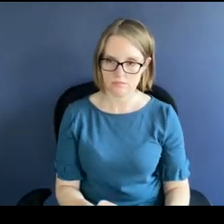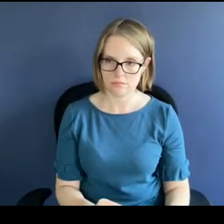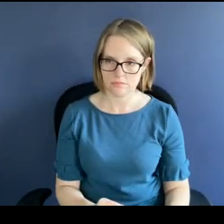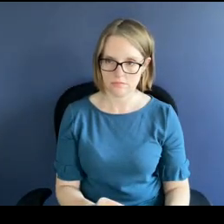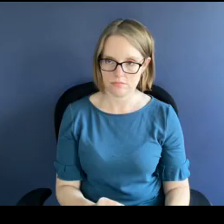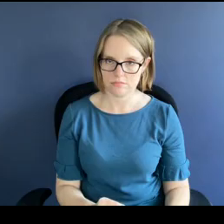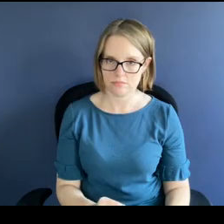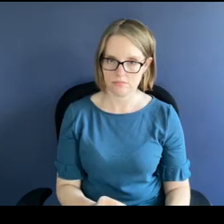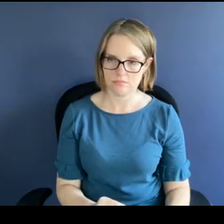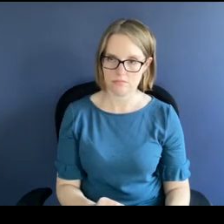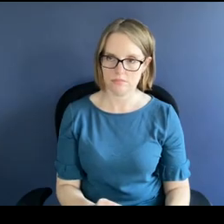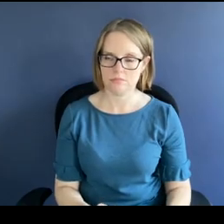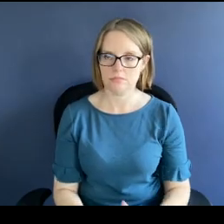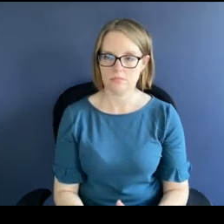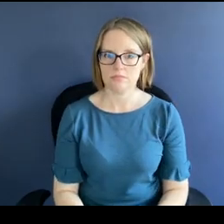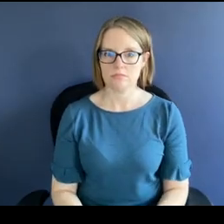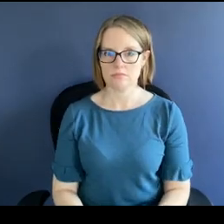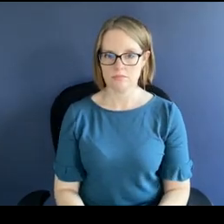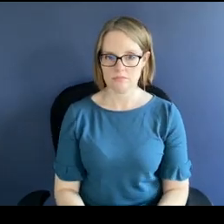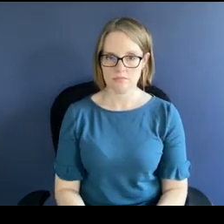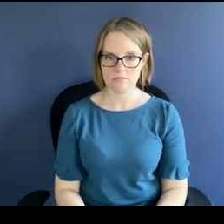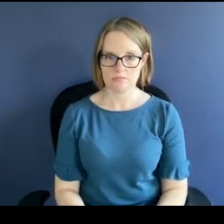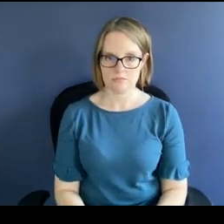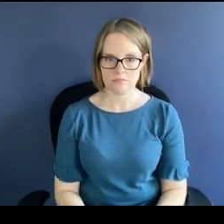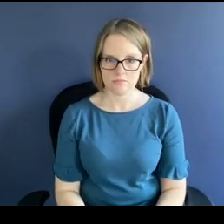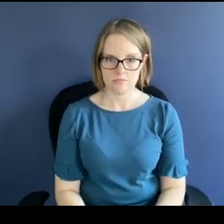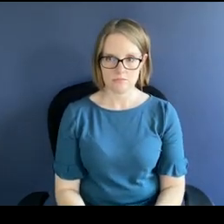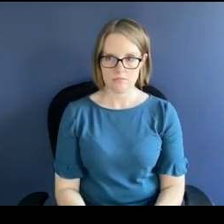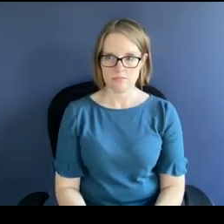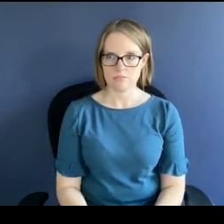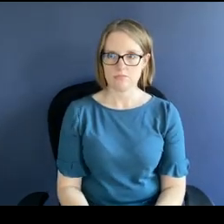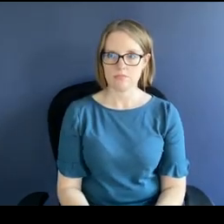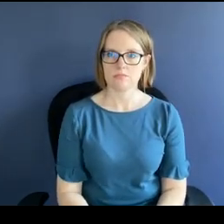Okay. It appears that everyone has